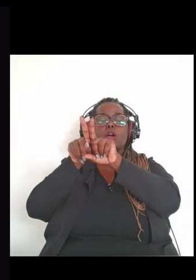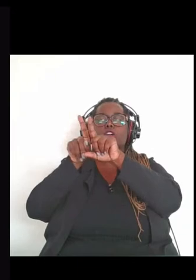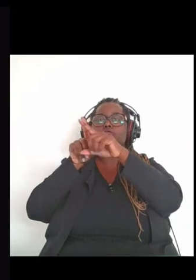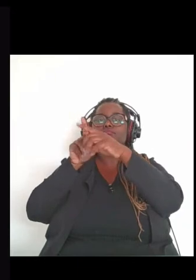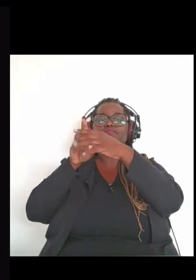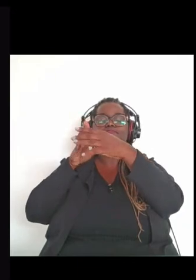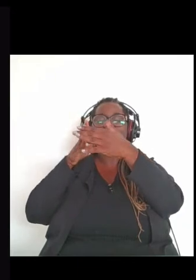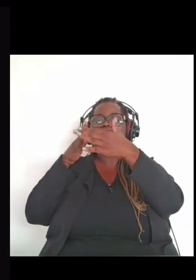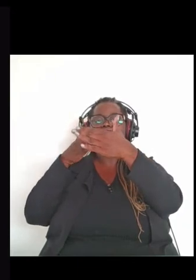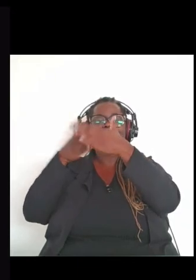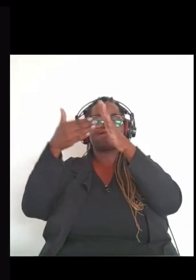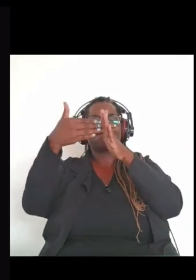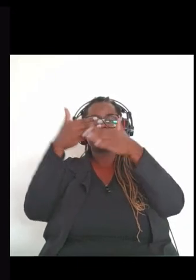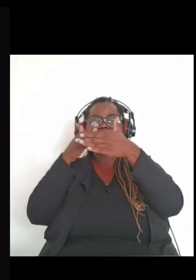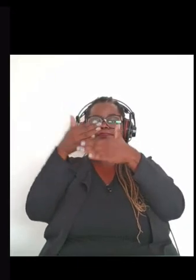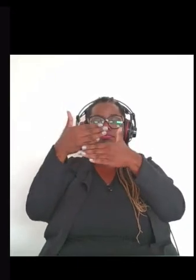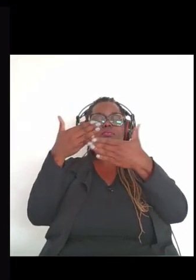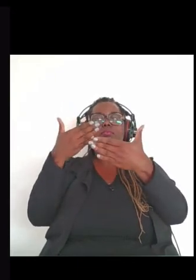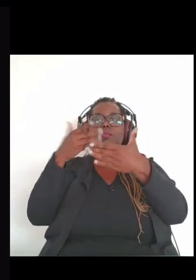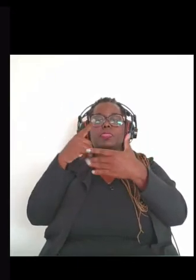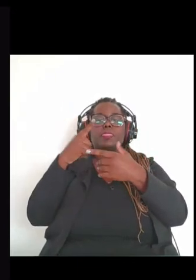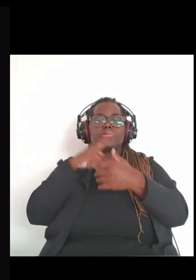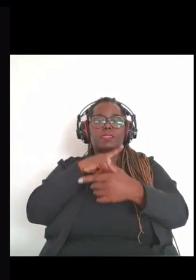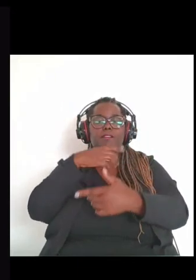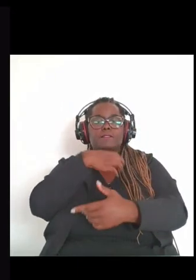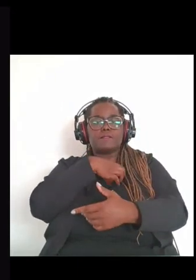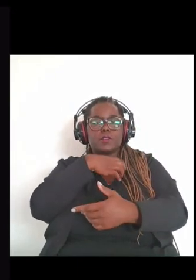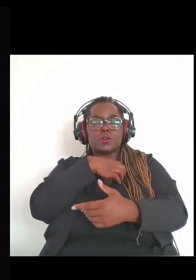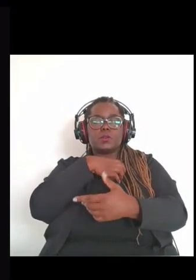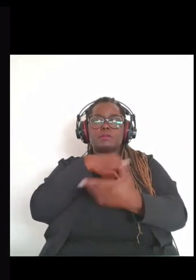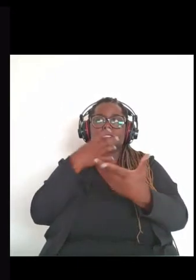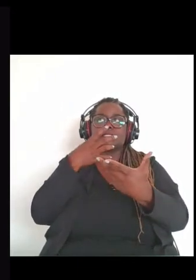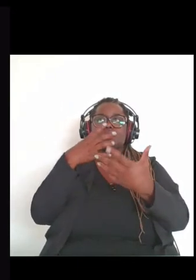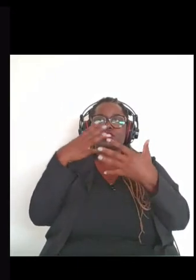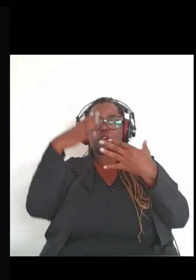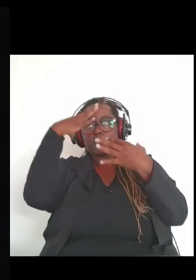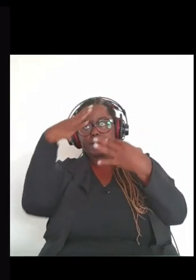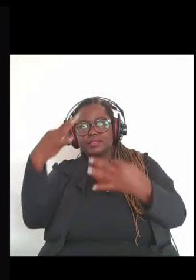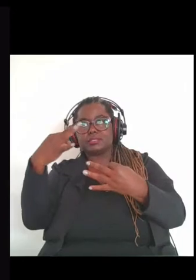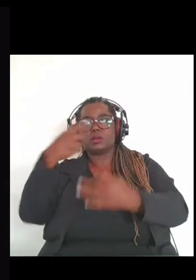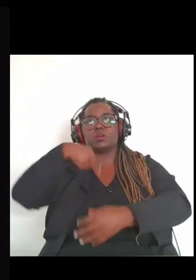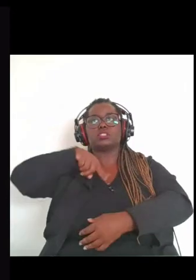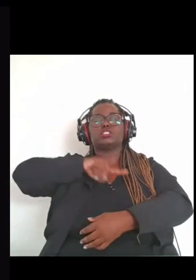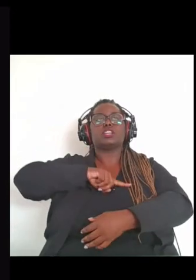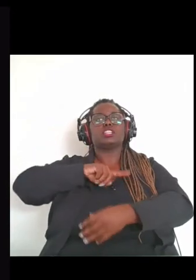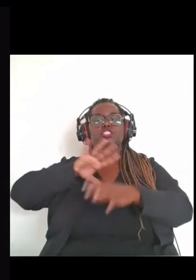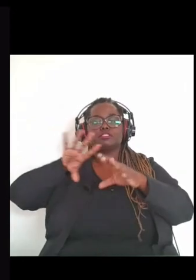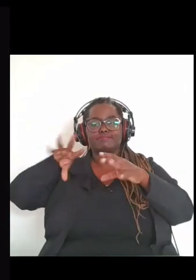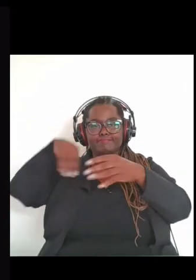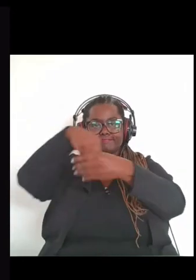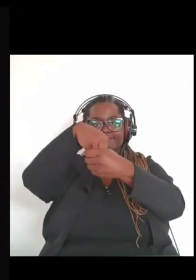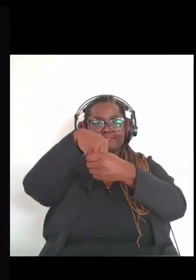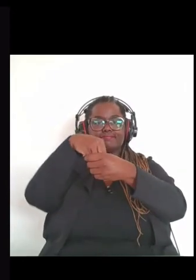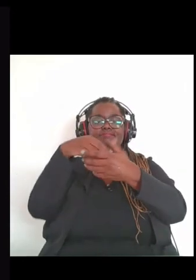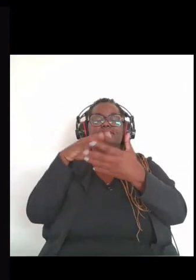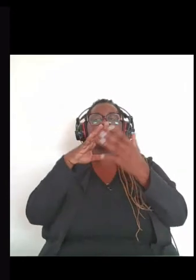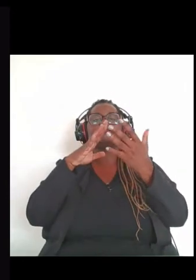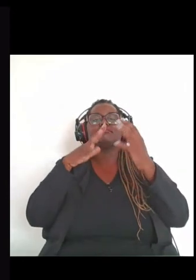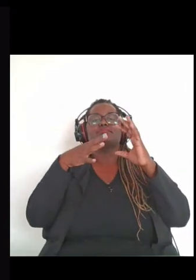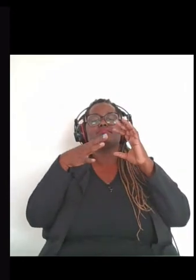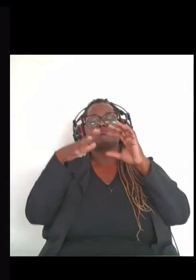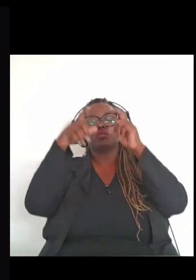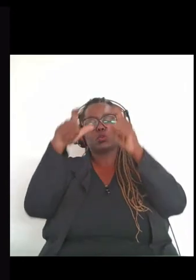um and included within um the local framework or the African framework because